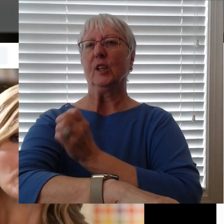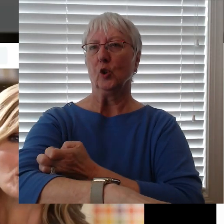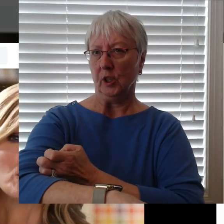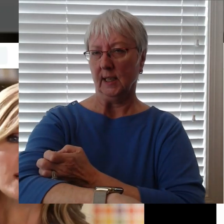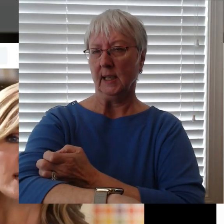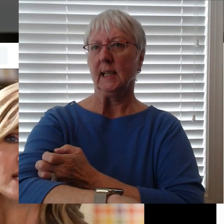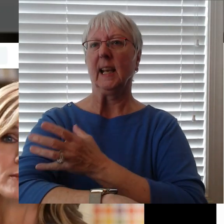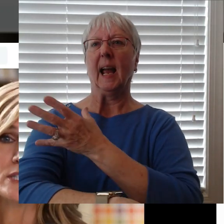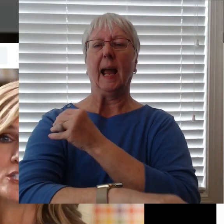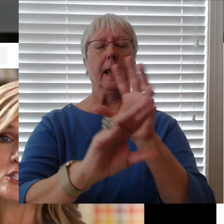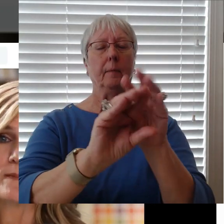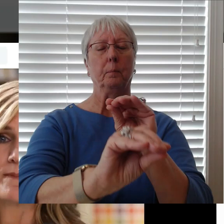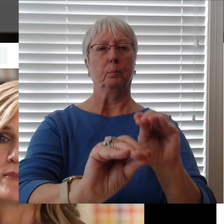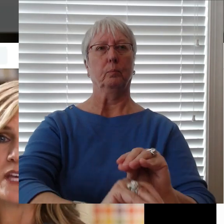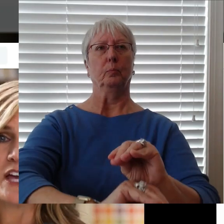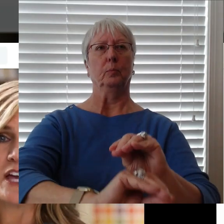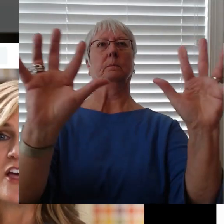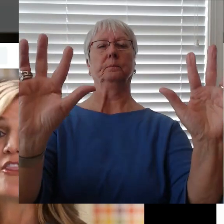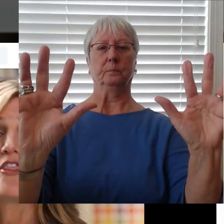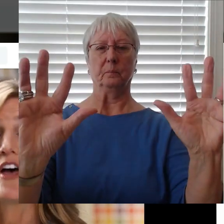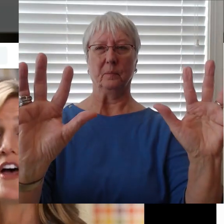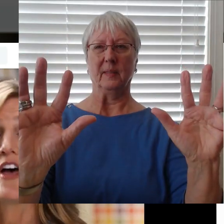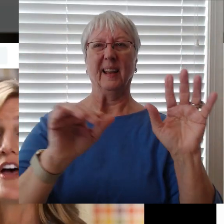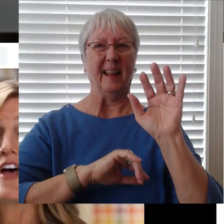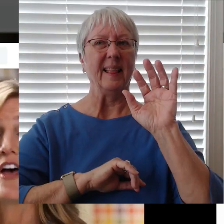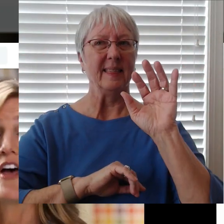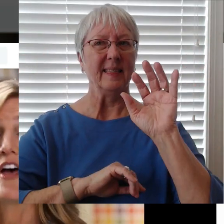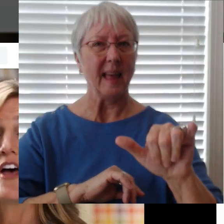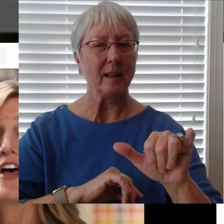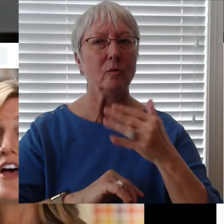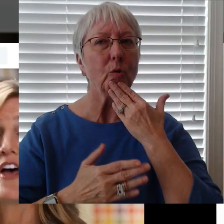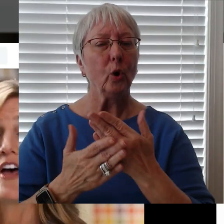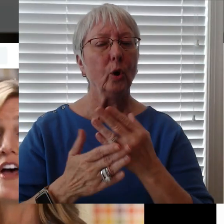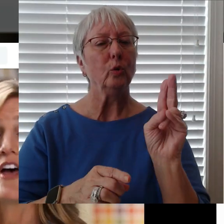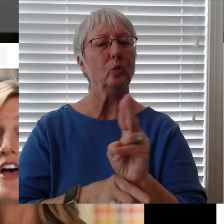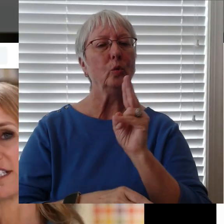trying to express in an image, then you're using saturation